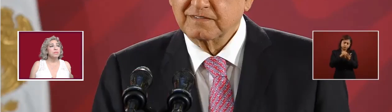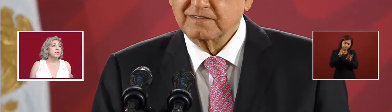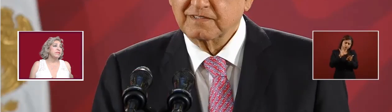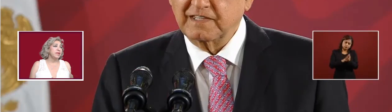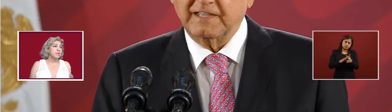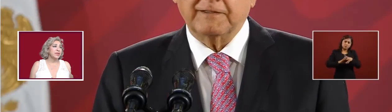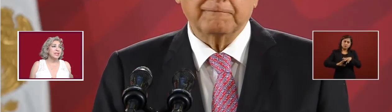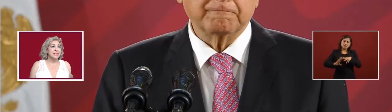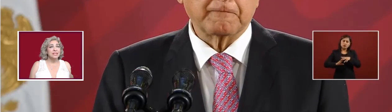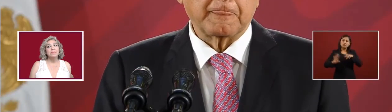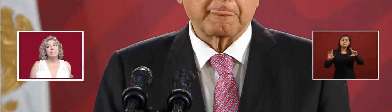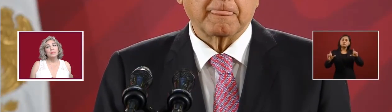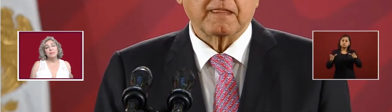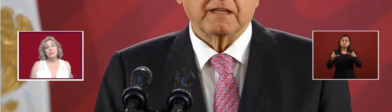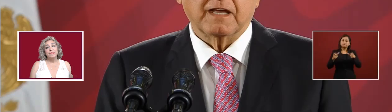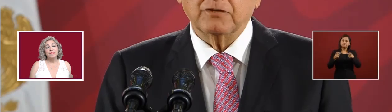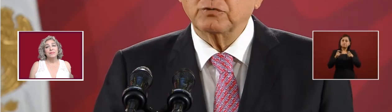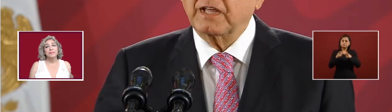number of immigrants.